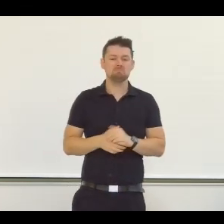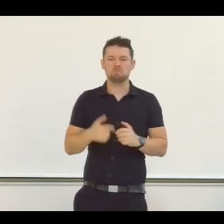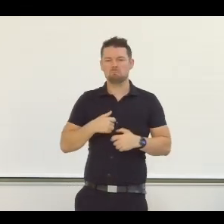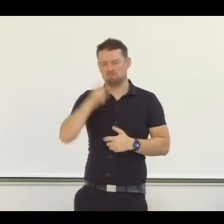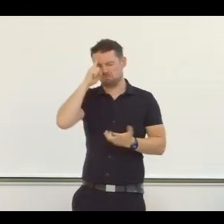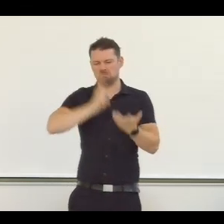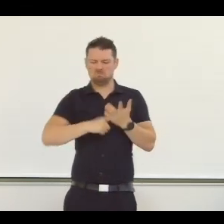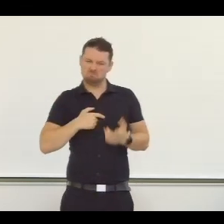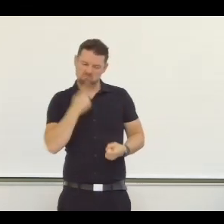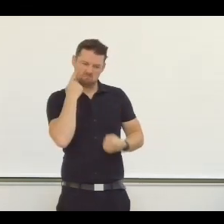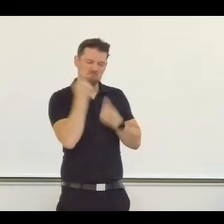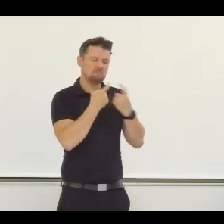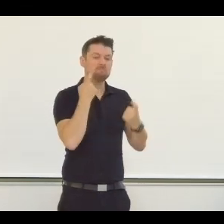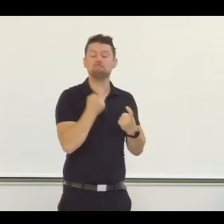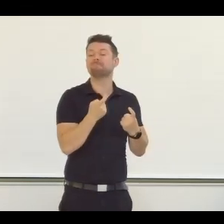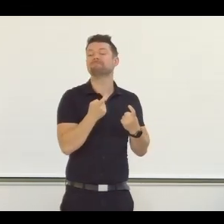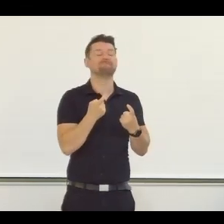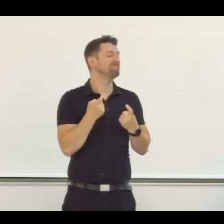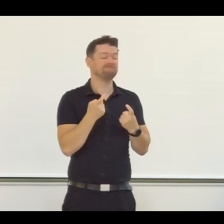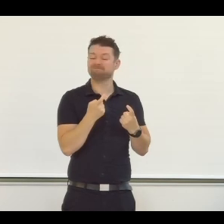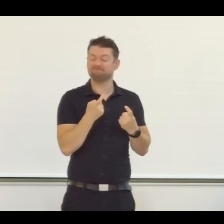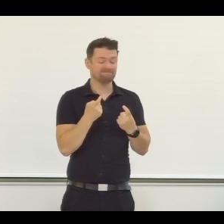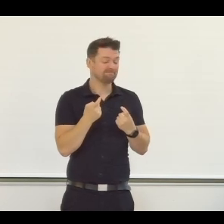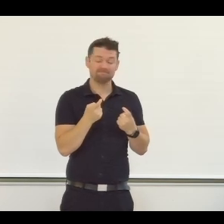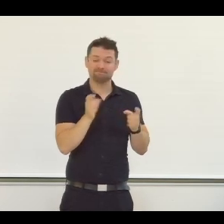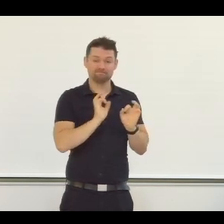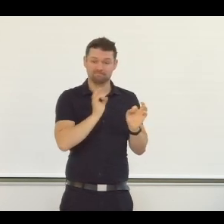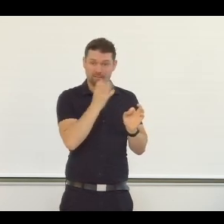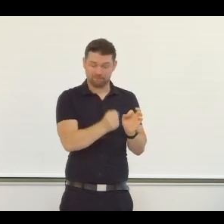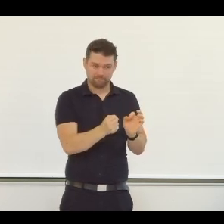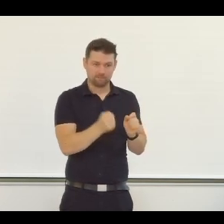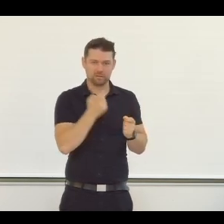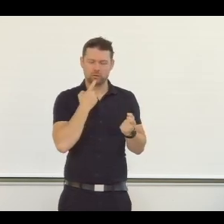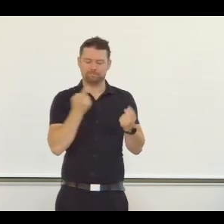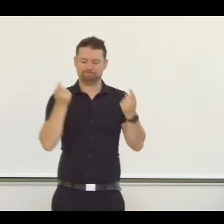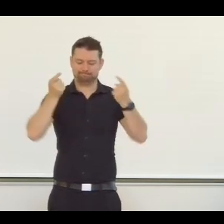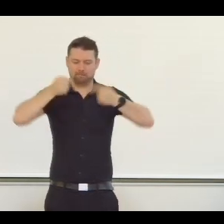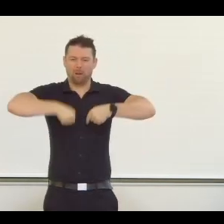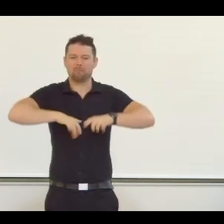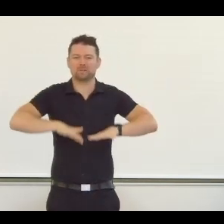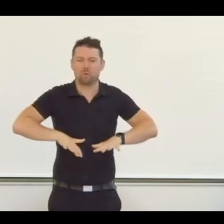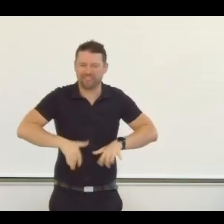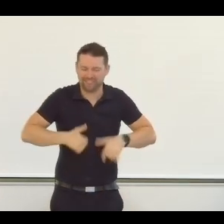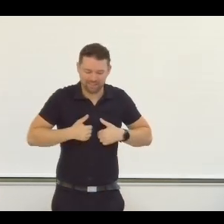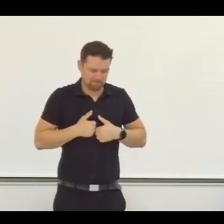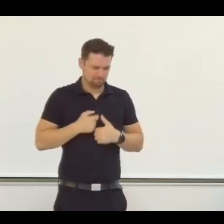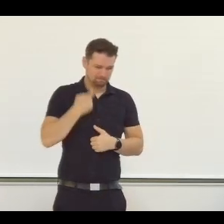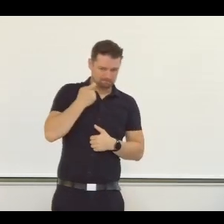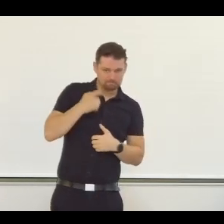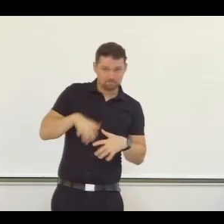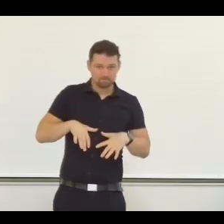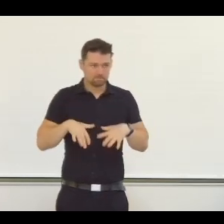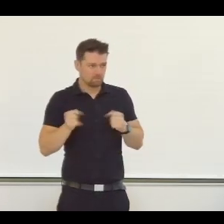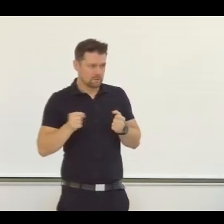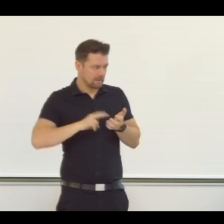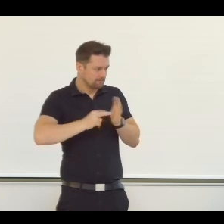that's actually not the case. And so when I came back to Earth, I started a project that is called the